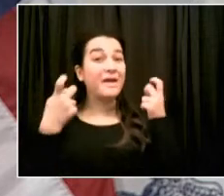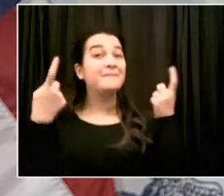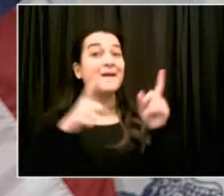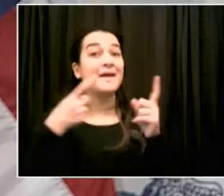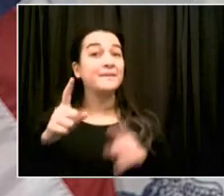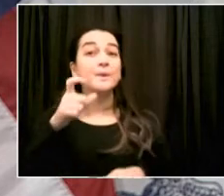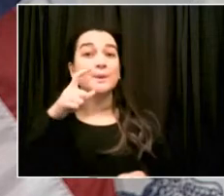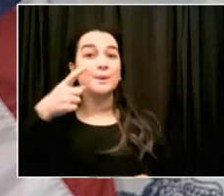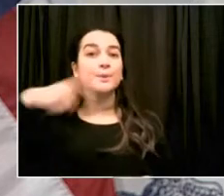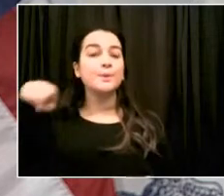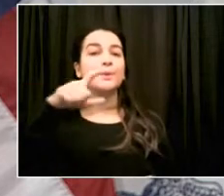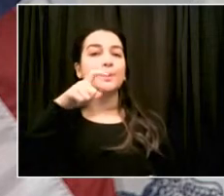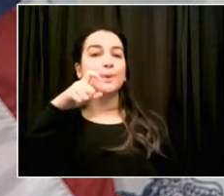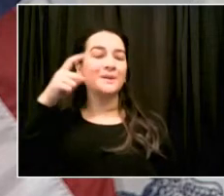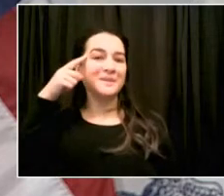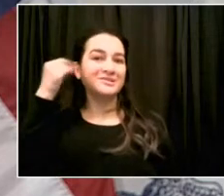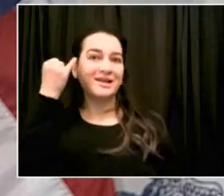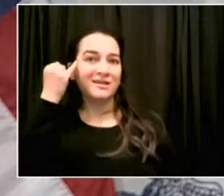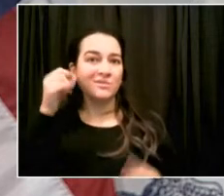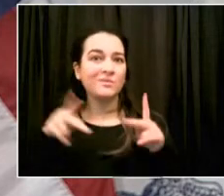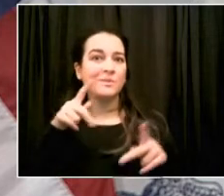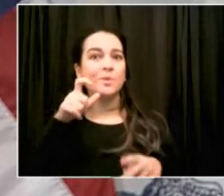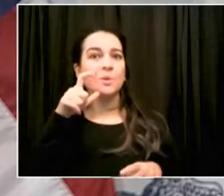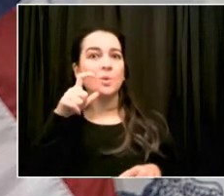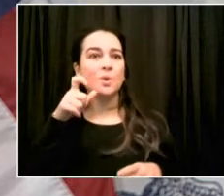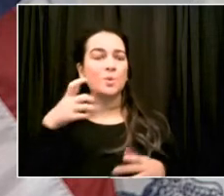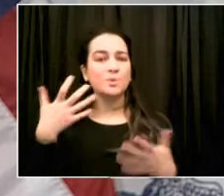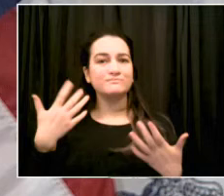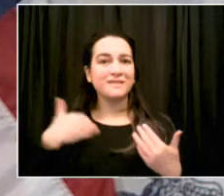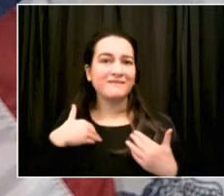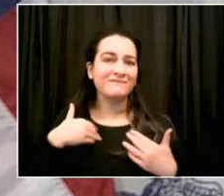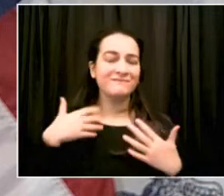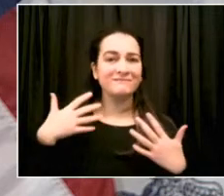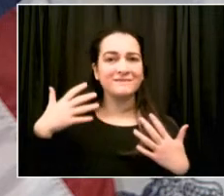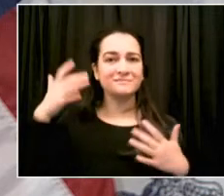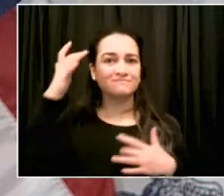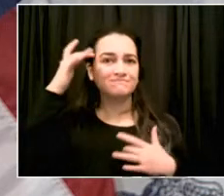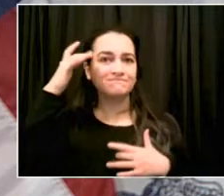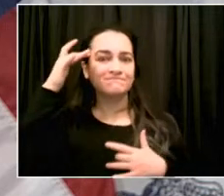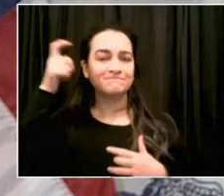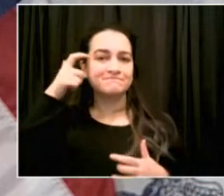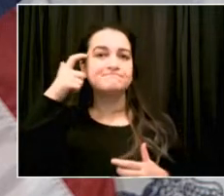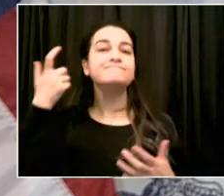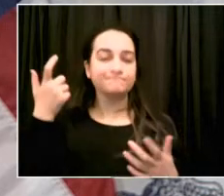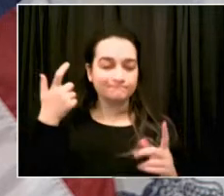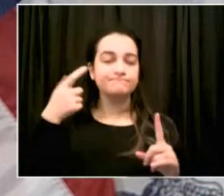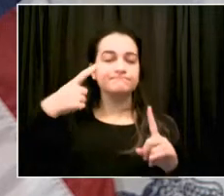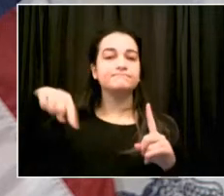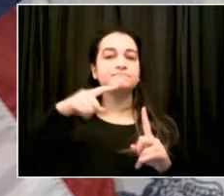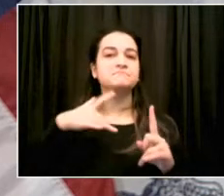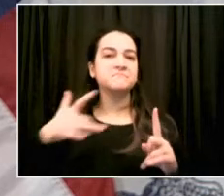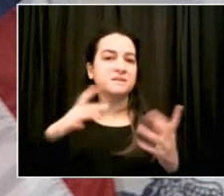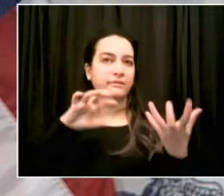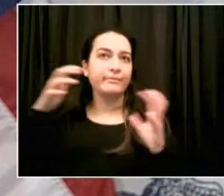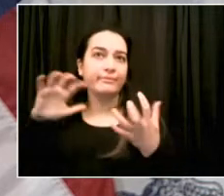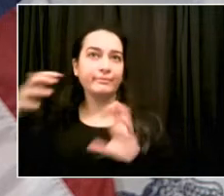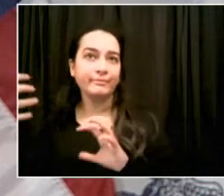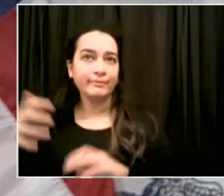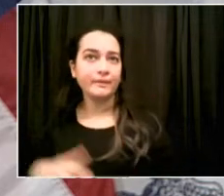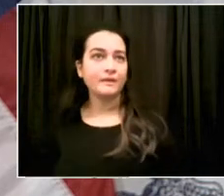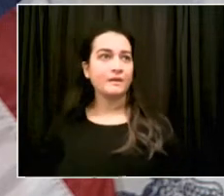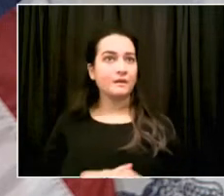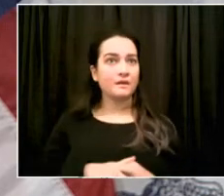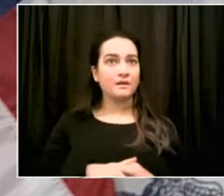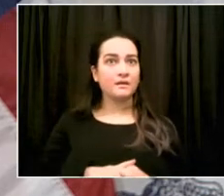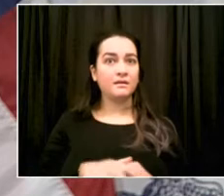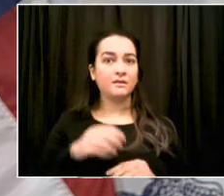on the subways. Well, again, we want to get people in. That's why we have the Journey Home Plan. And what we've seen is that's the right approach. Very,